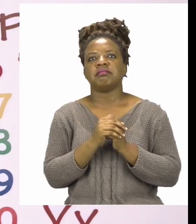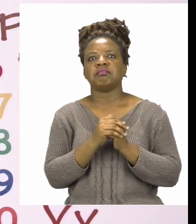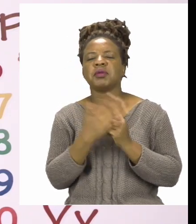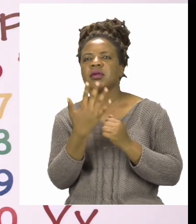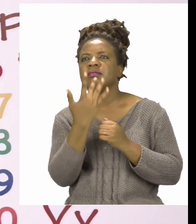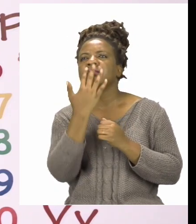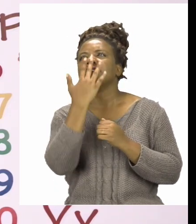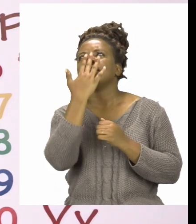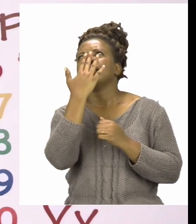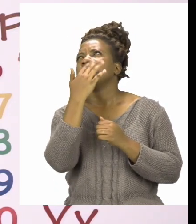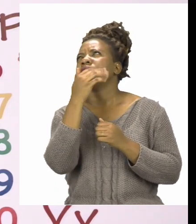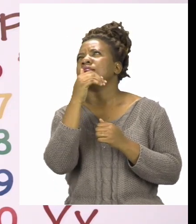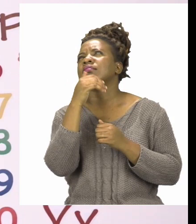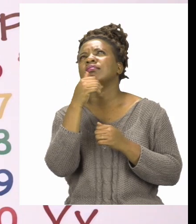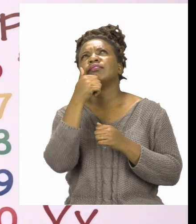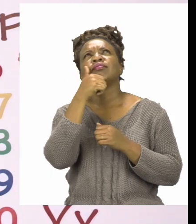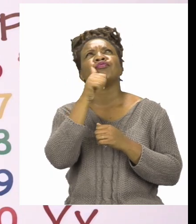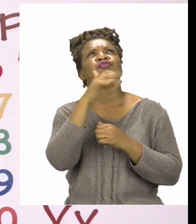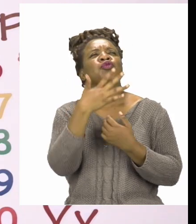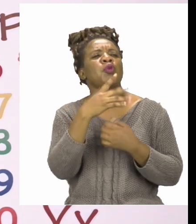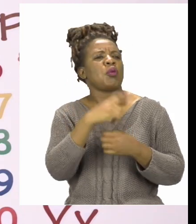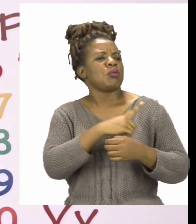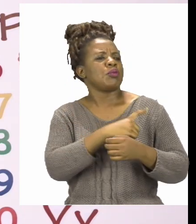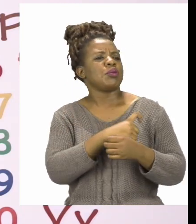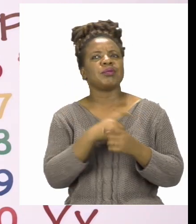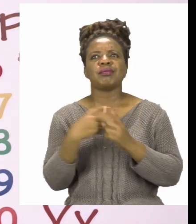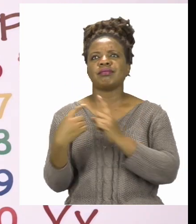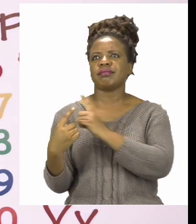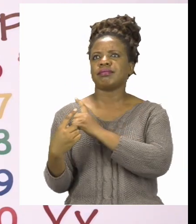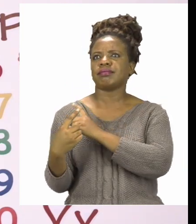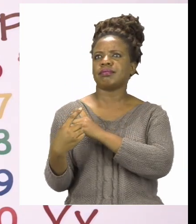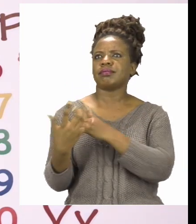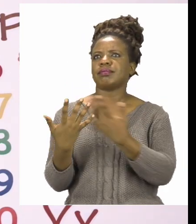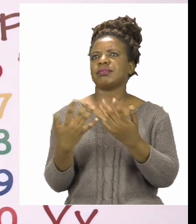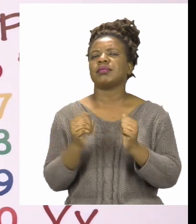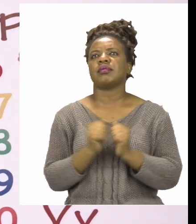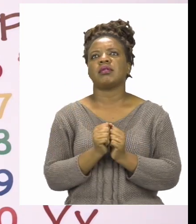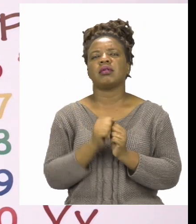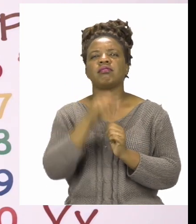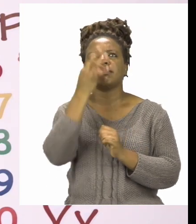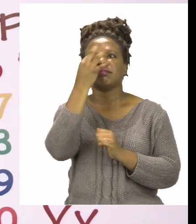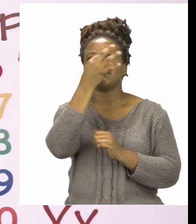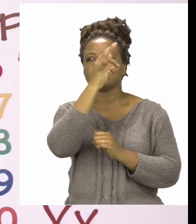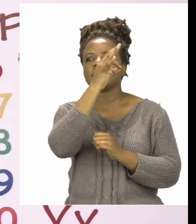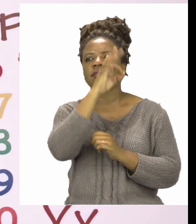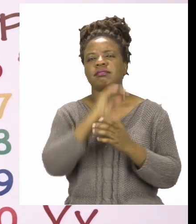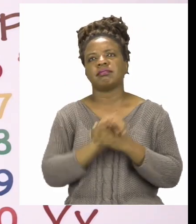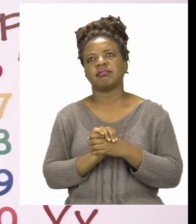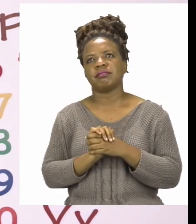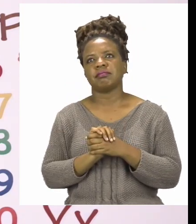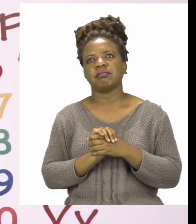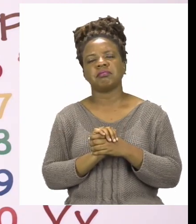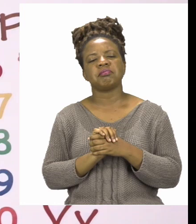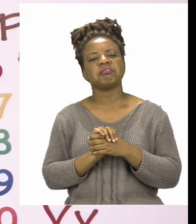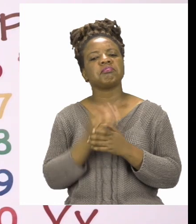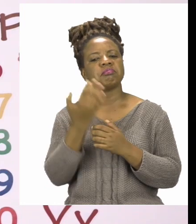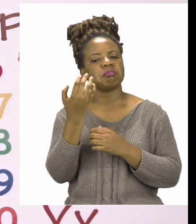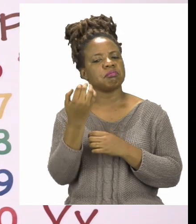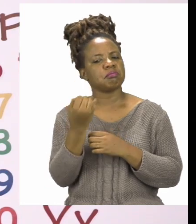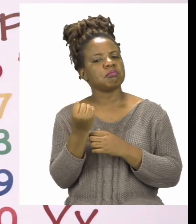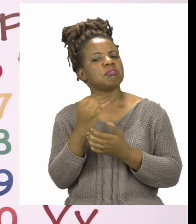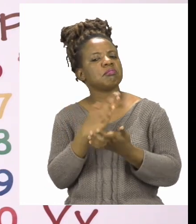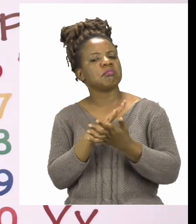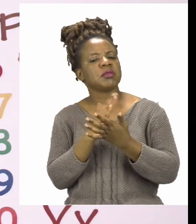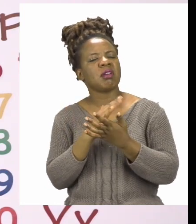good scent, maybe it's a perfume or a flower or something delicious. And then there are those bad scents that I don't want to talk